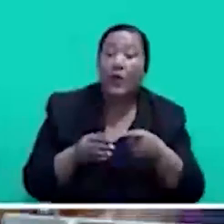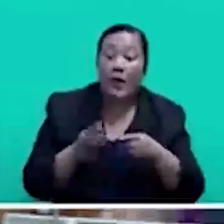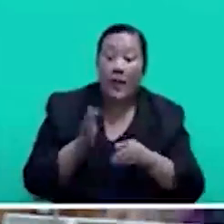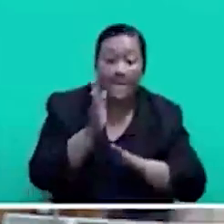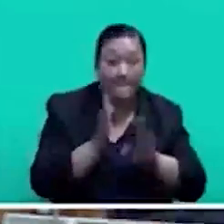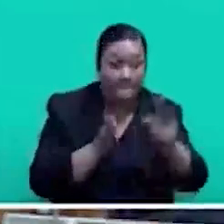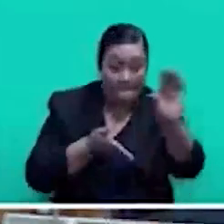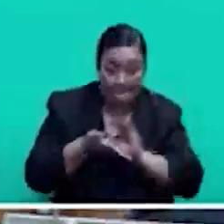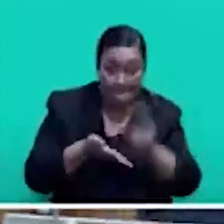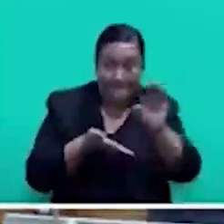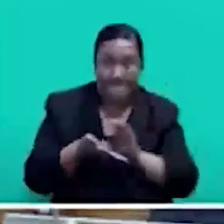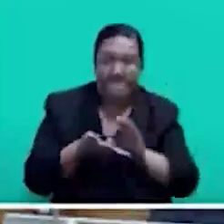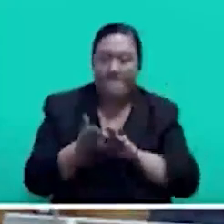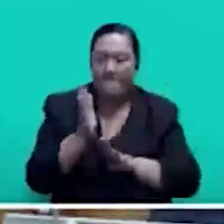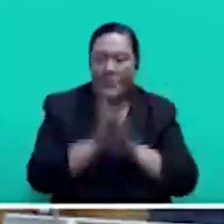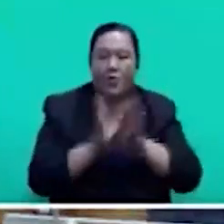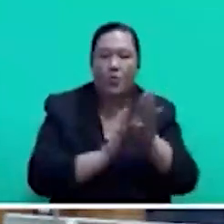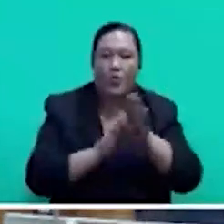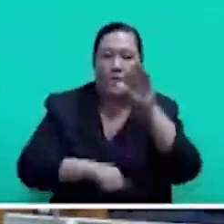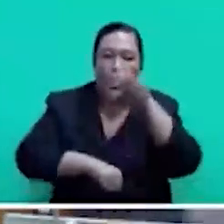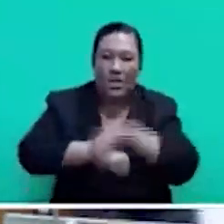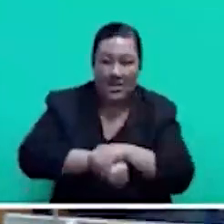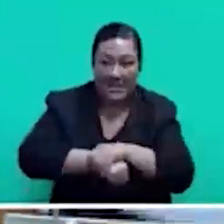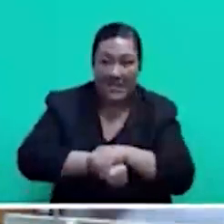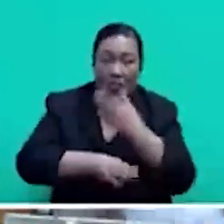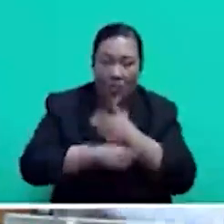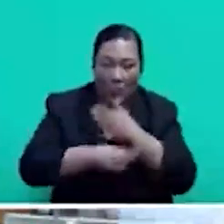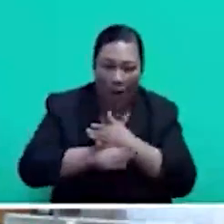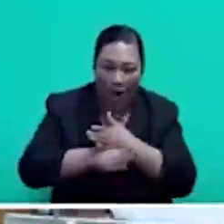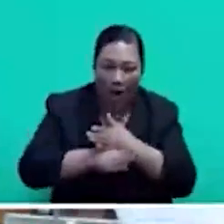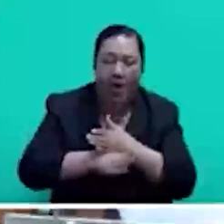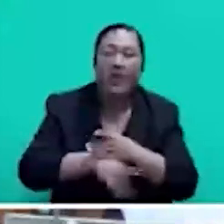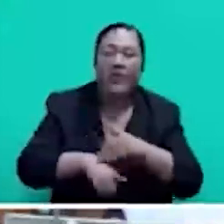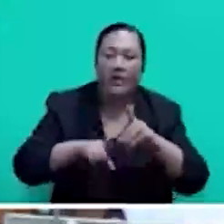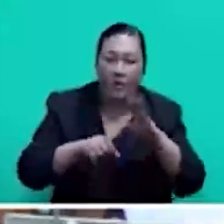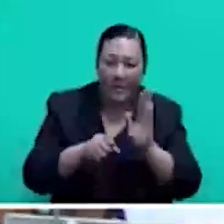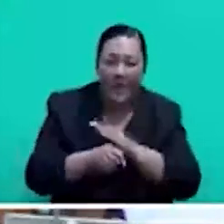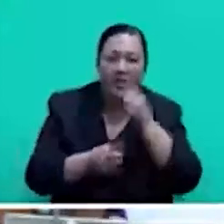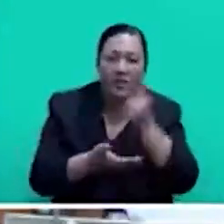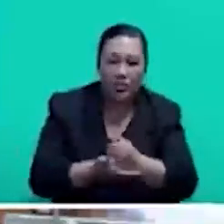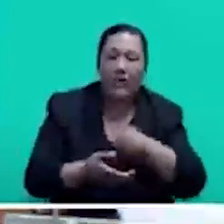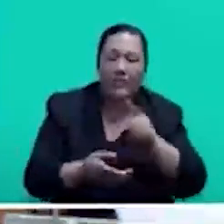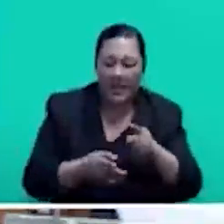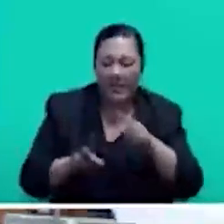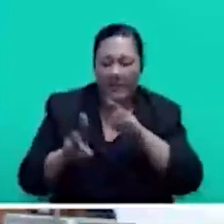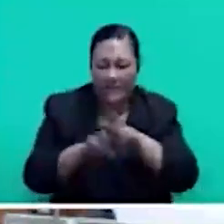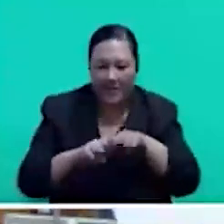will ensure a safe and secure Fiji through peaceful coexistence and the general maintenance of law and